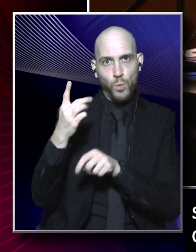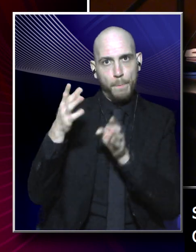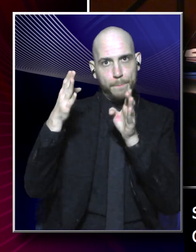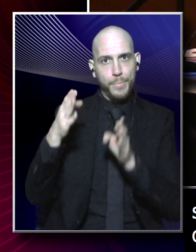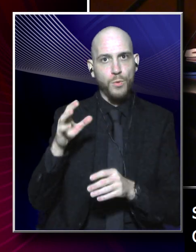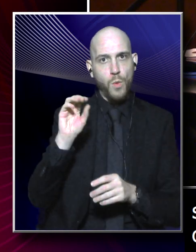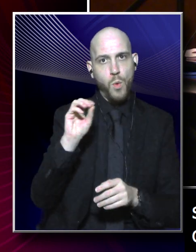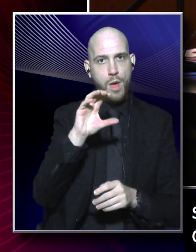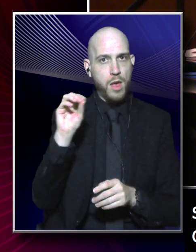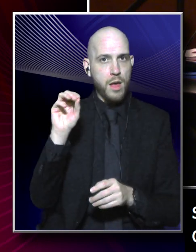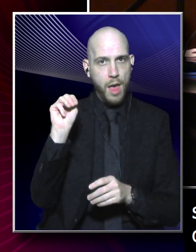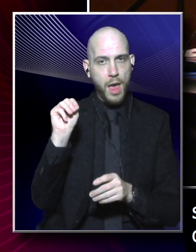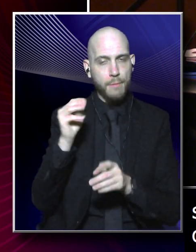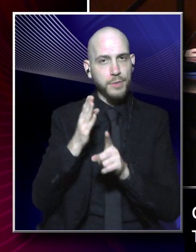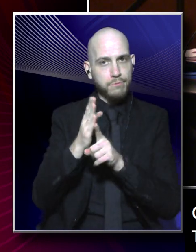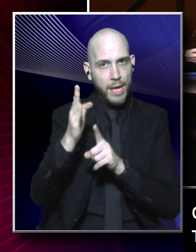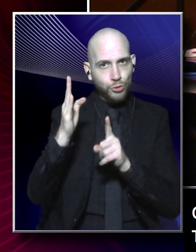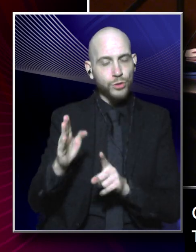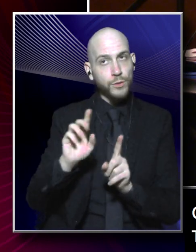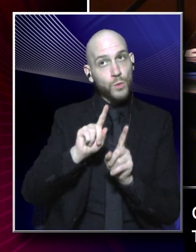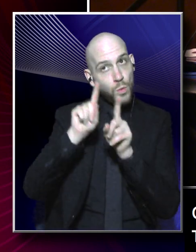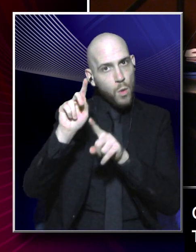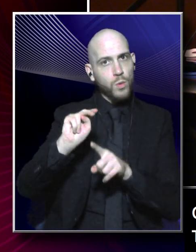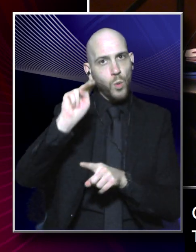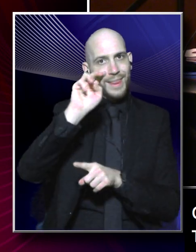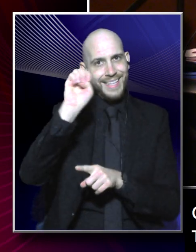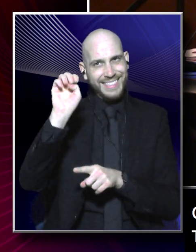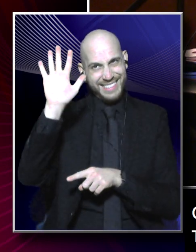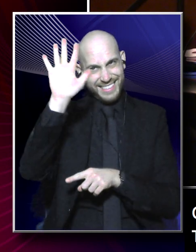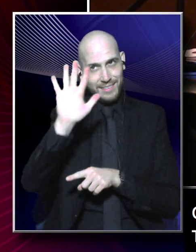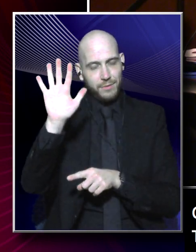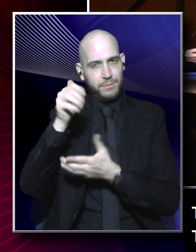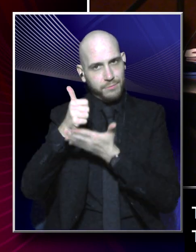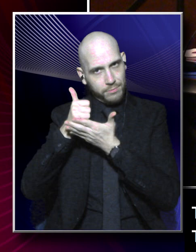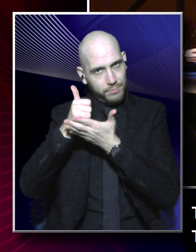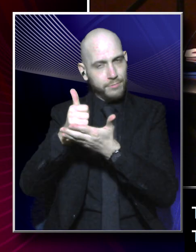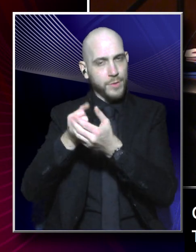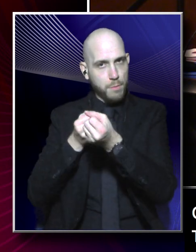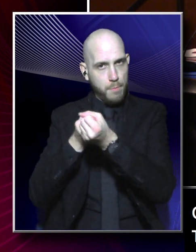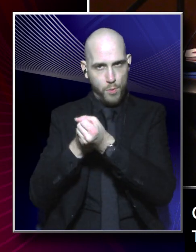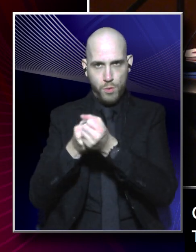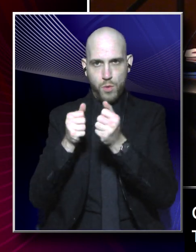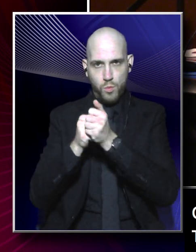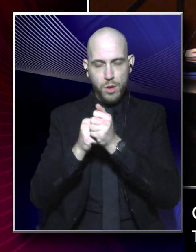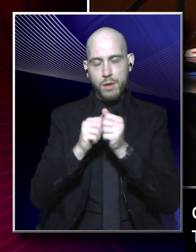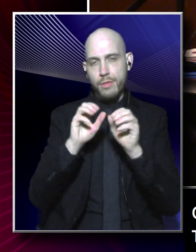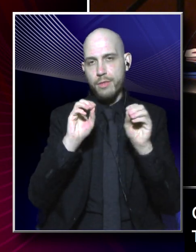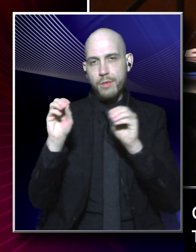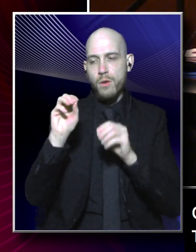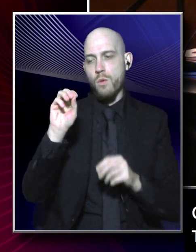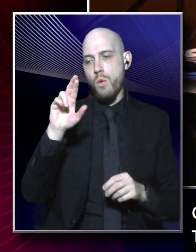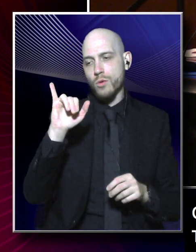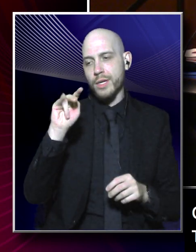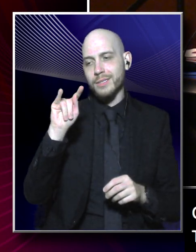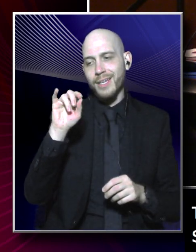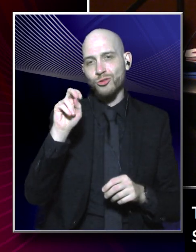to provide orientation and mobility support. So we have a number of challenges here.